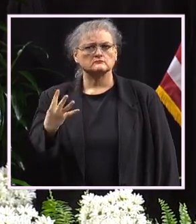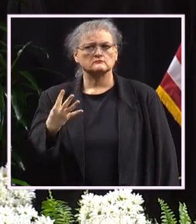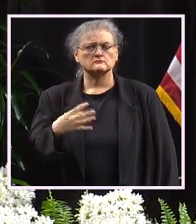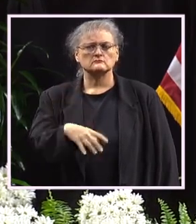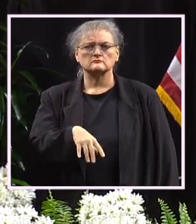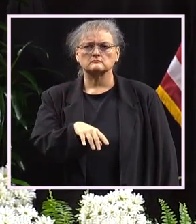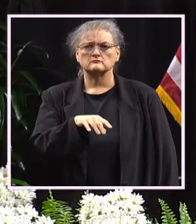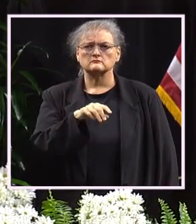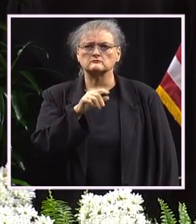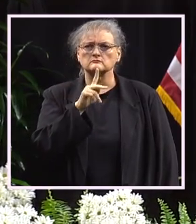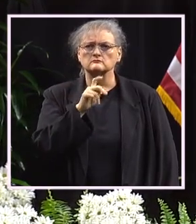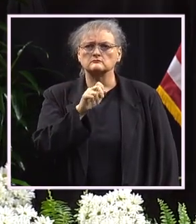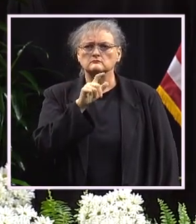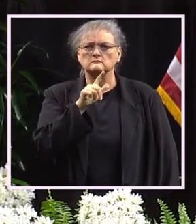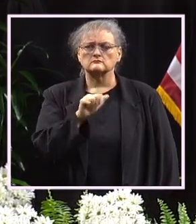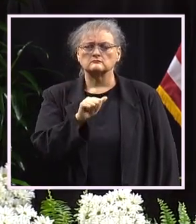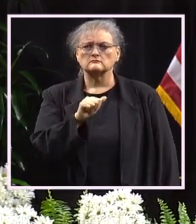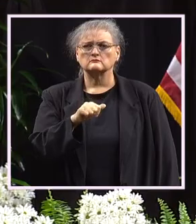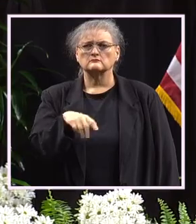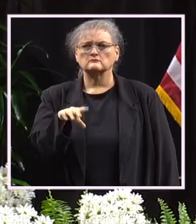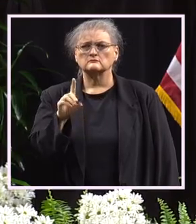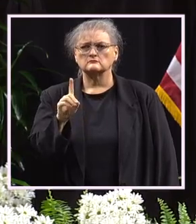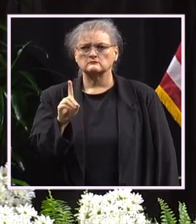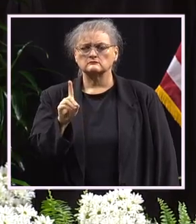Kayla Shea Donovan.